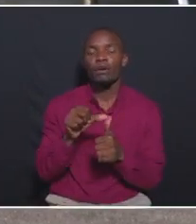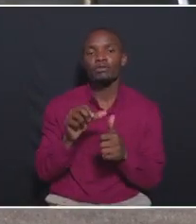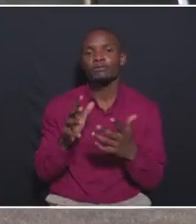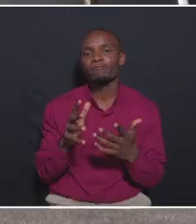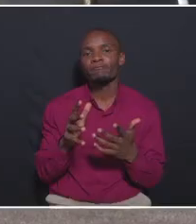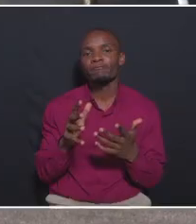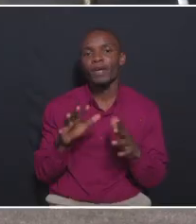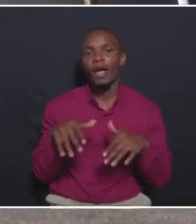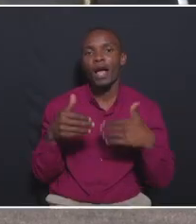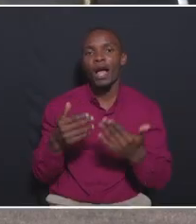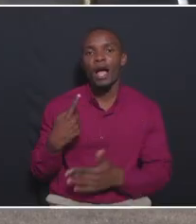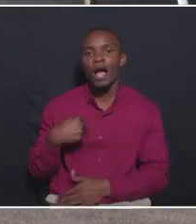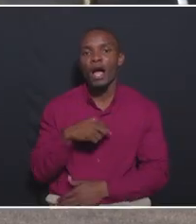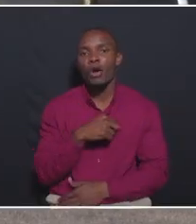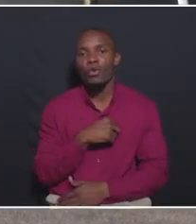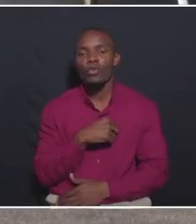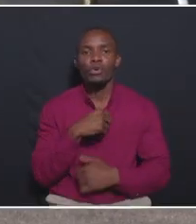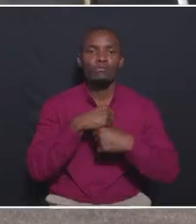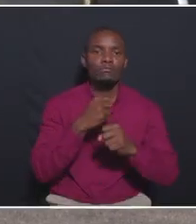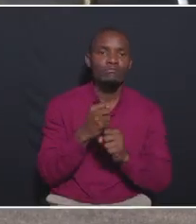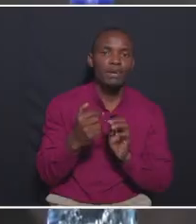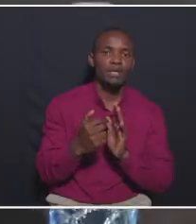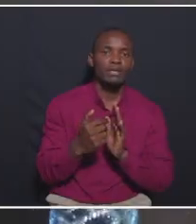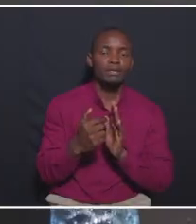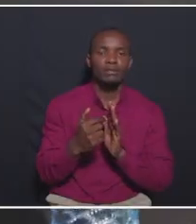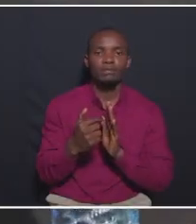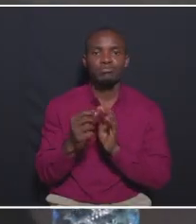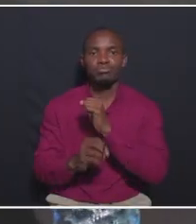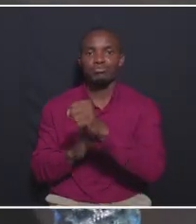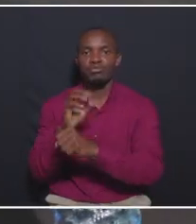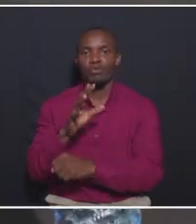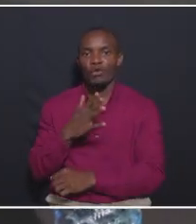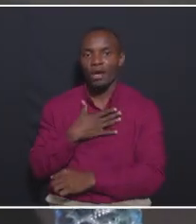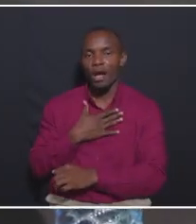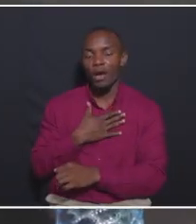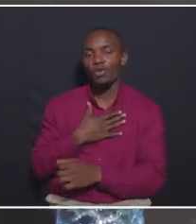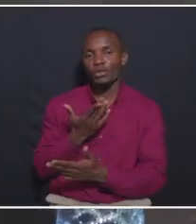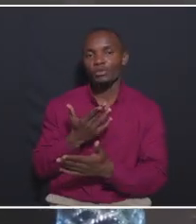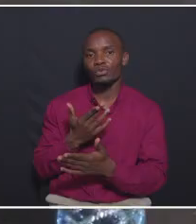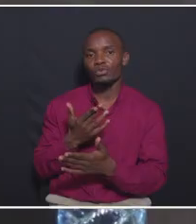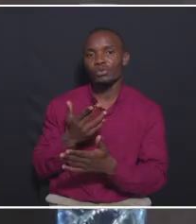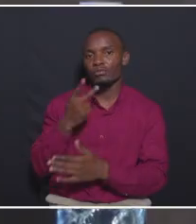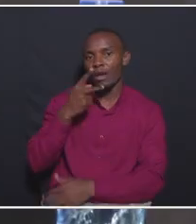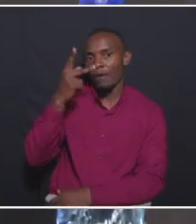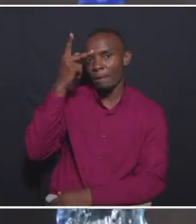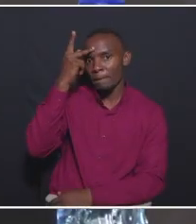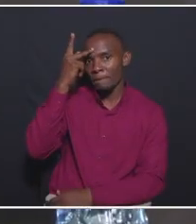how we made the film PG, especially with what the themes were, I think back when we were in high school and we were doing Fasihi,